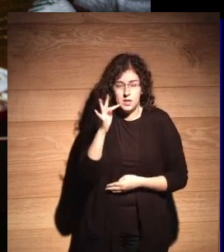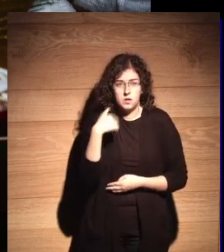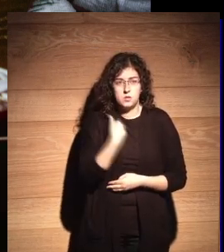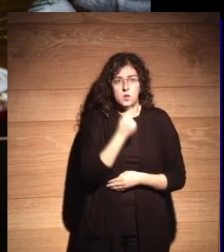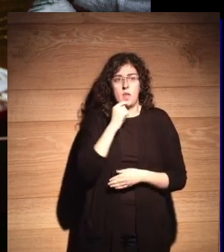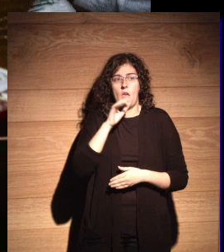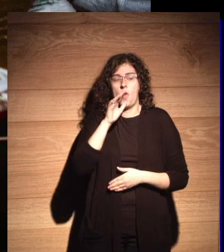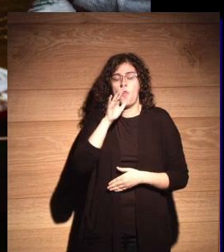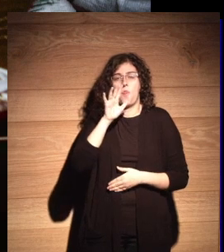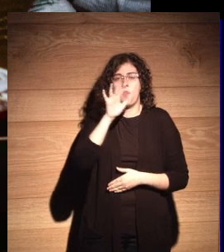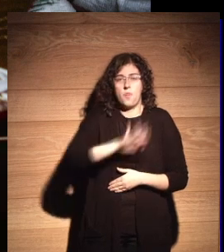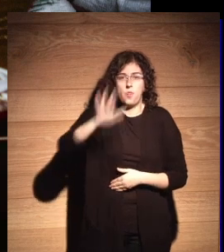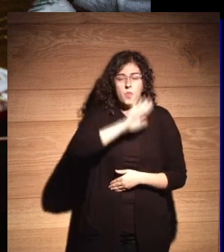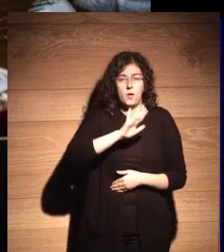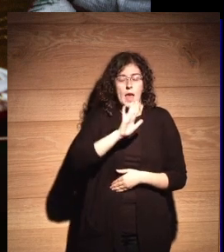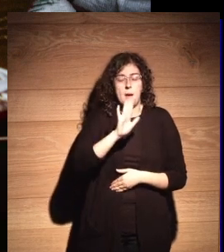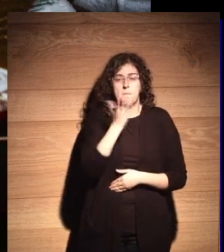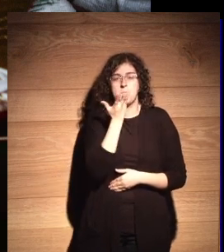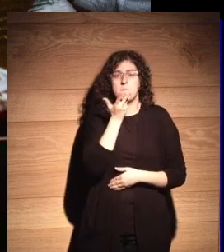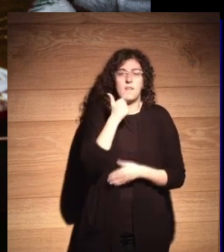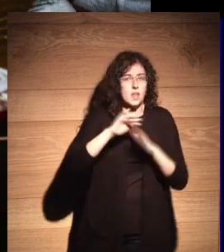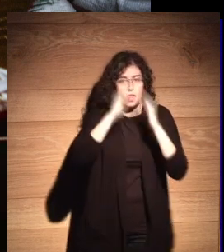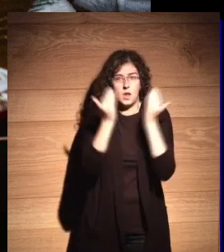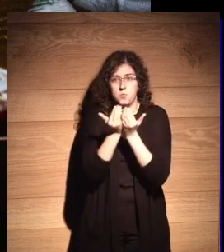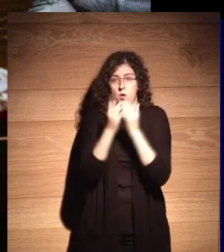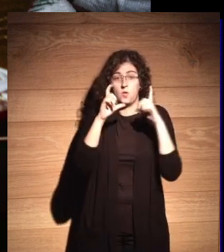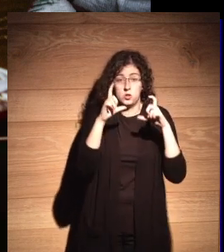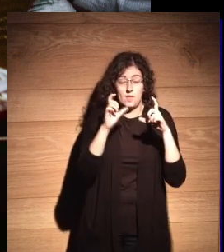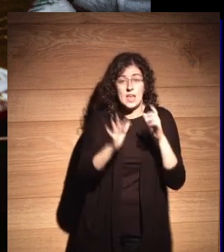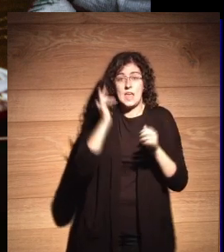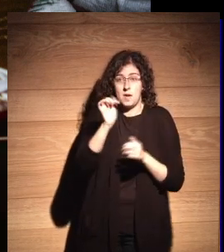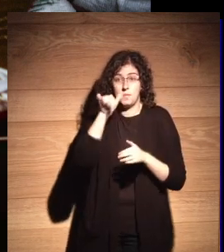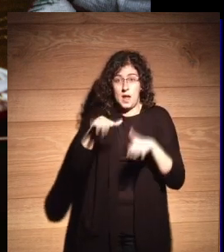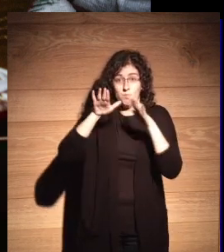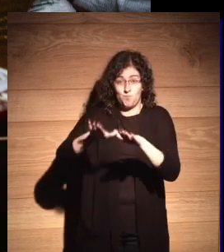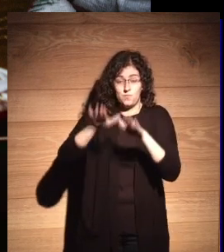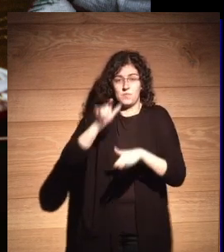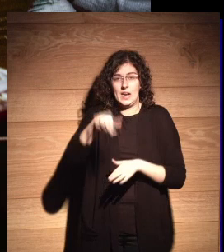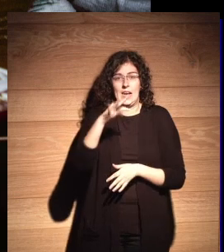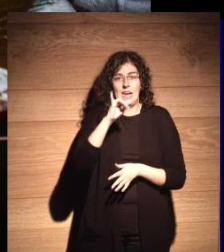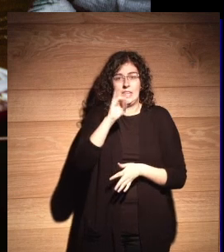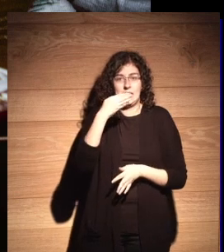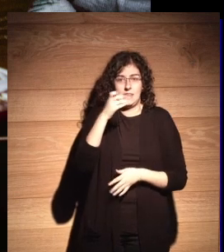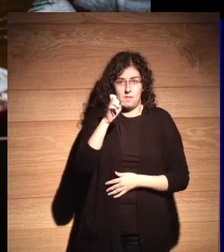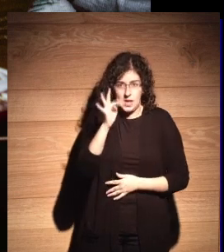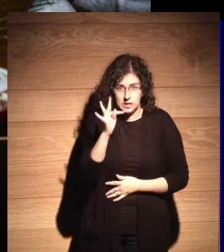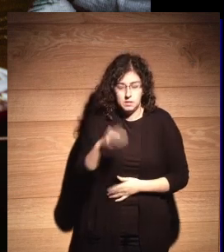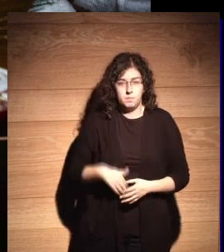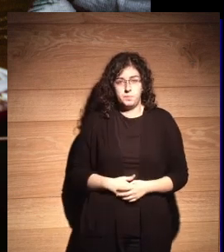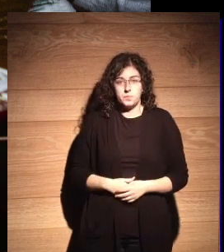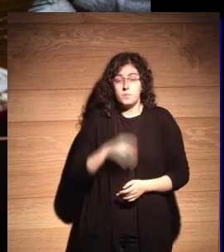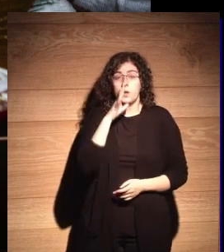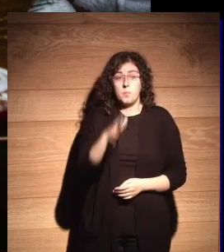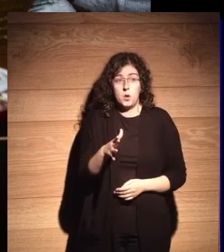not only to photograph but just to kind of be there, is Tibet, because it's the landscape